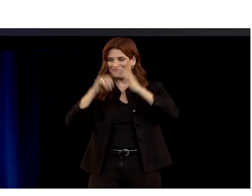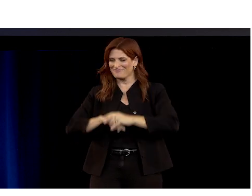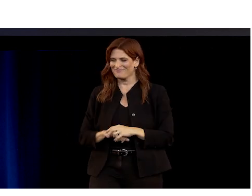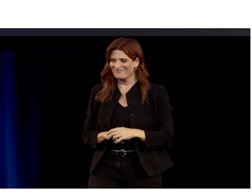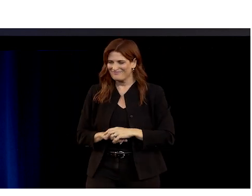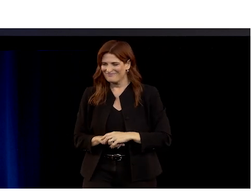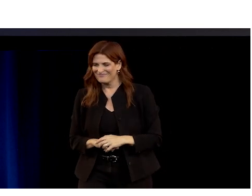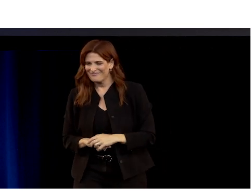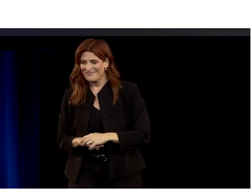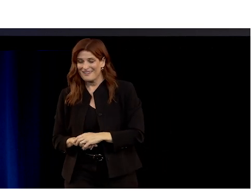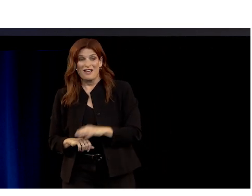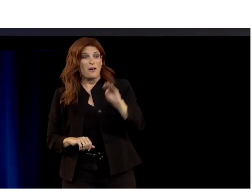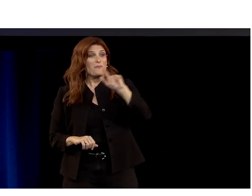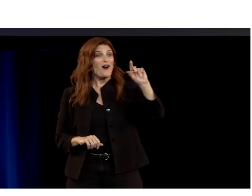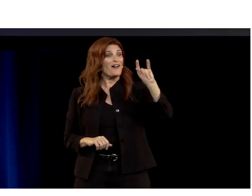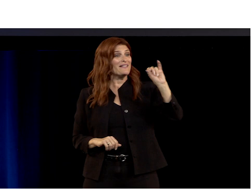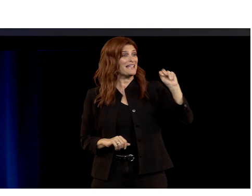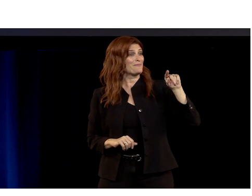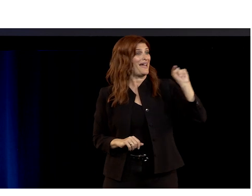light bulb.